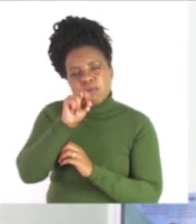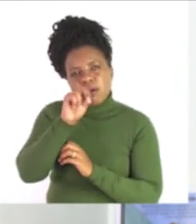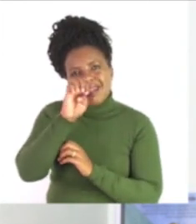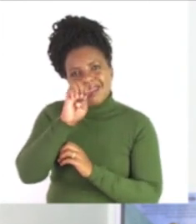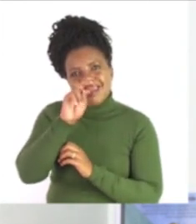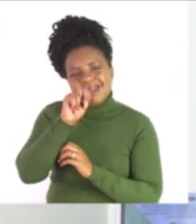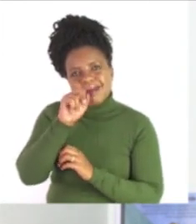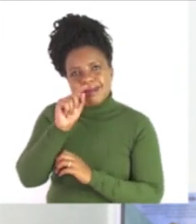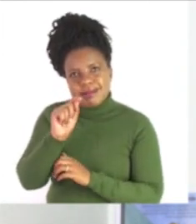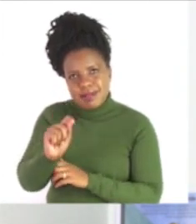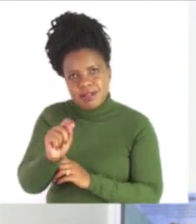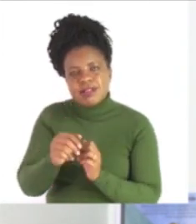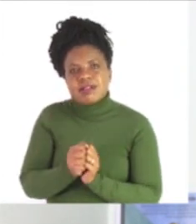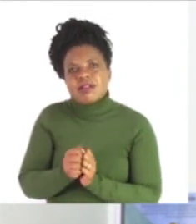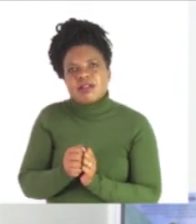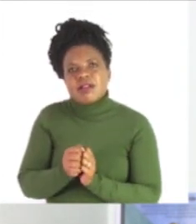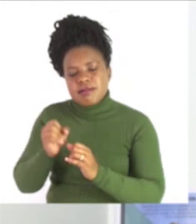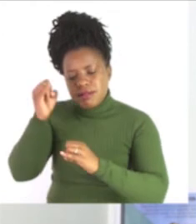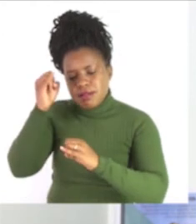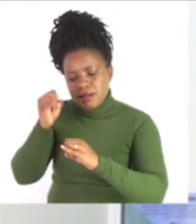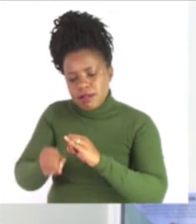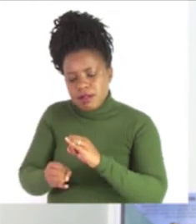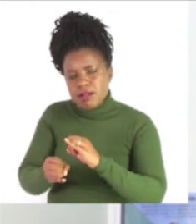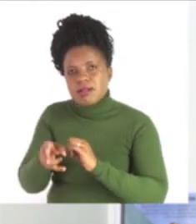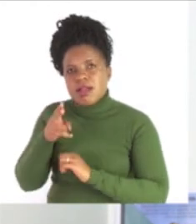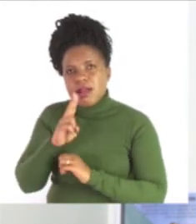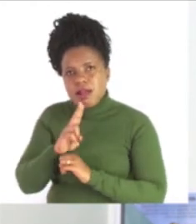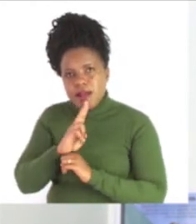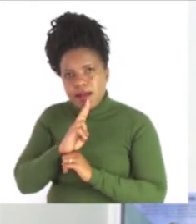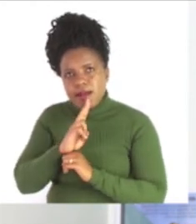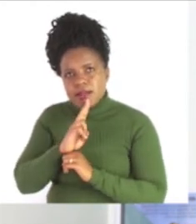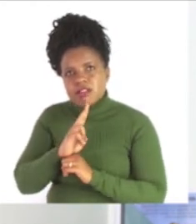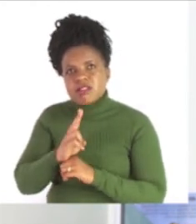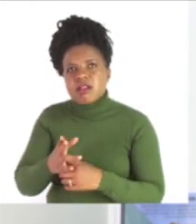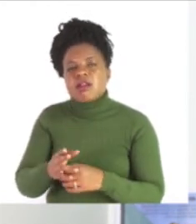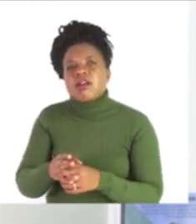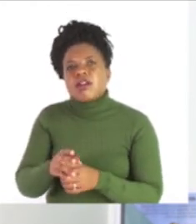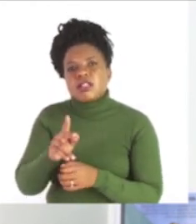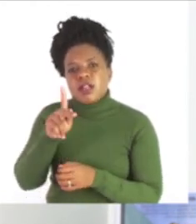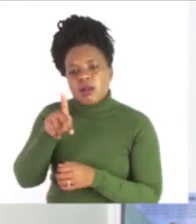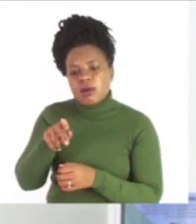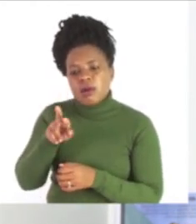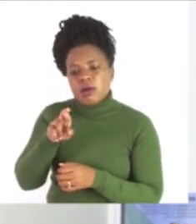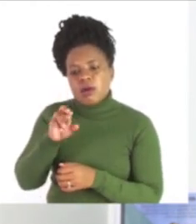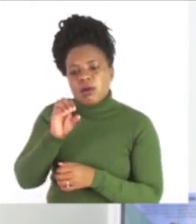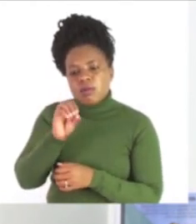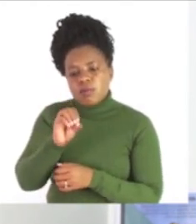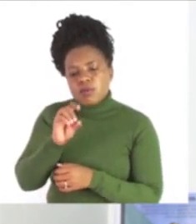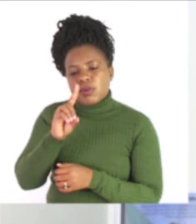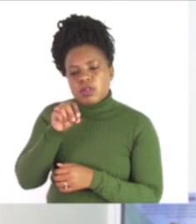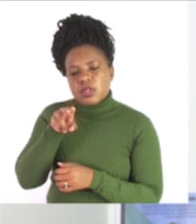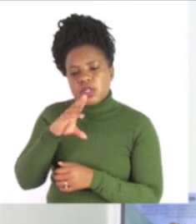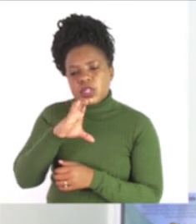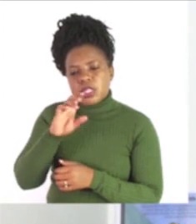A product is an answer to multiplication. So whatever answer you get after you multiplied a number